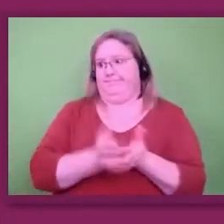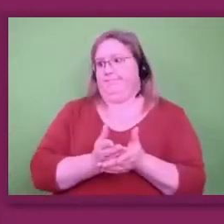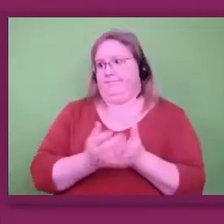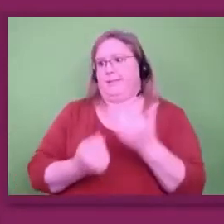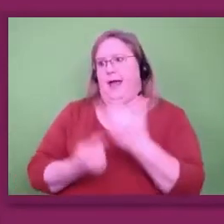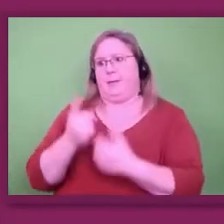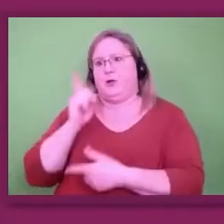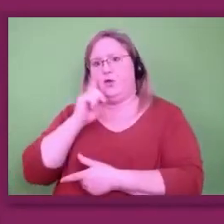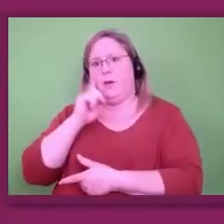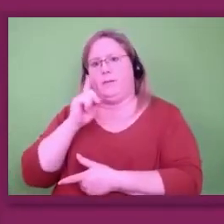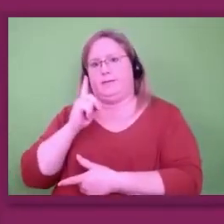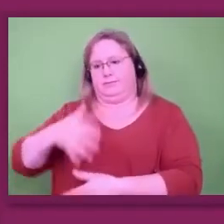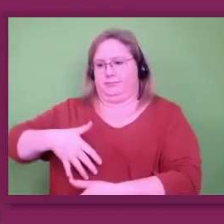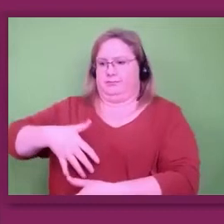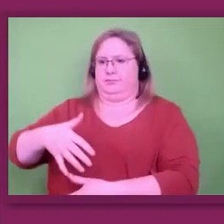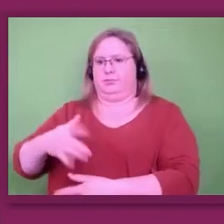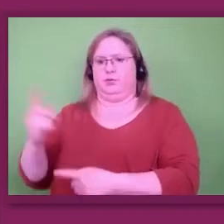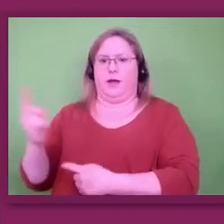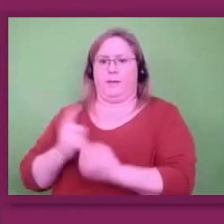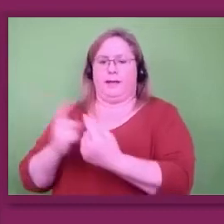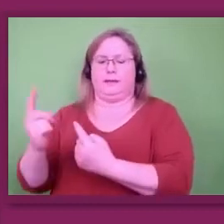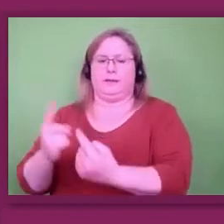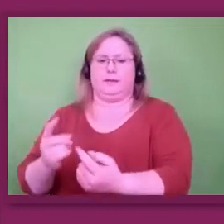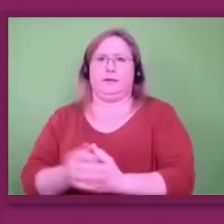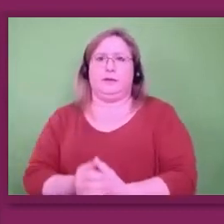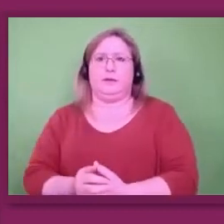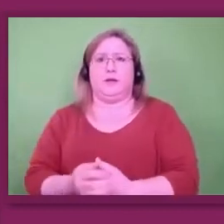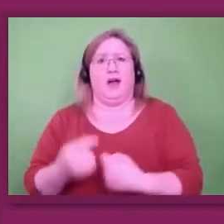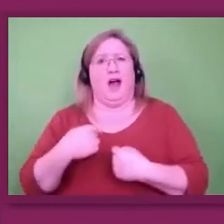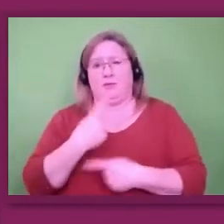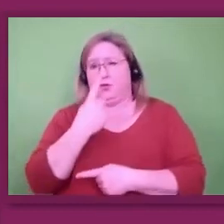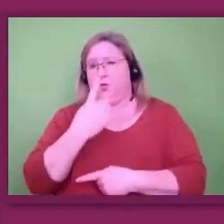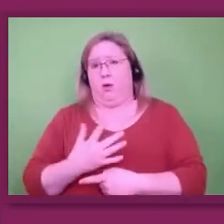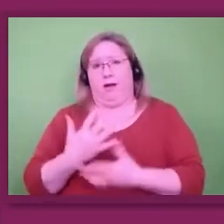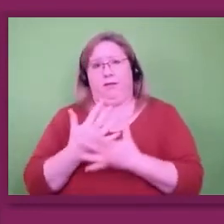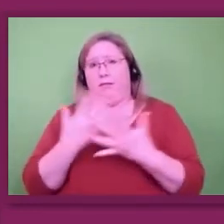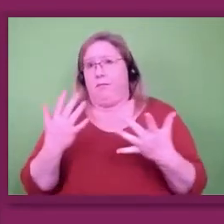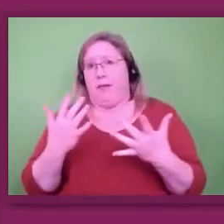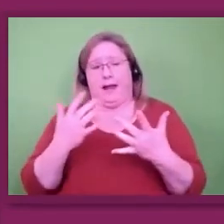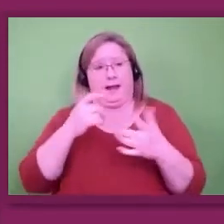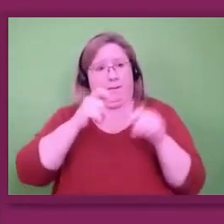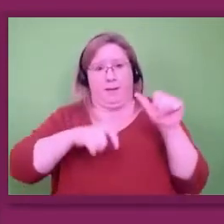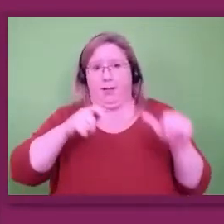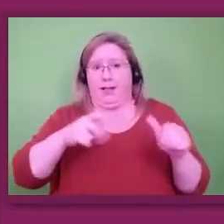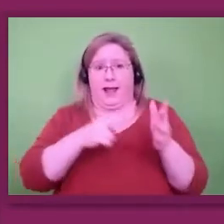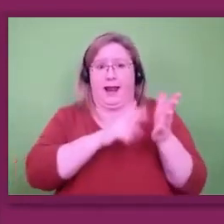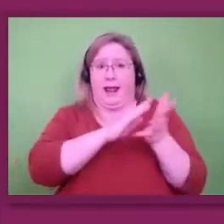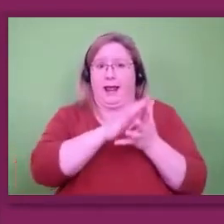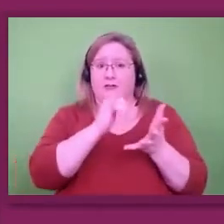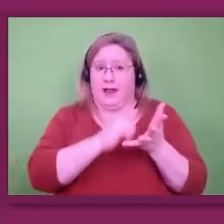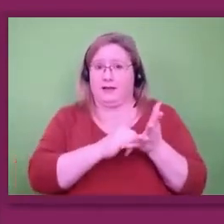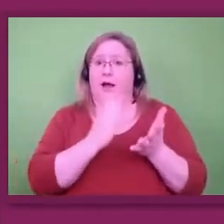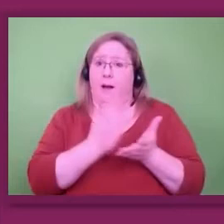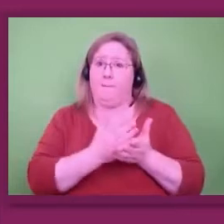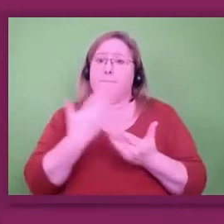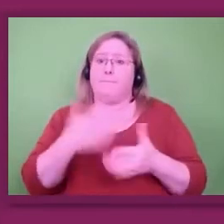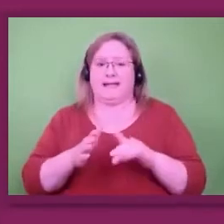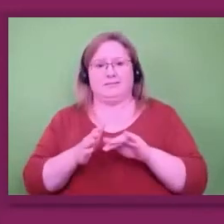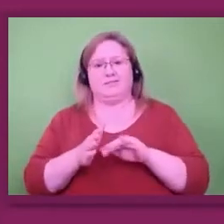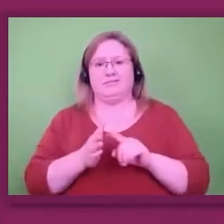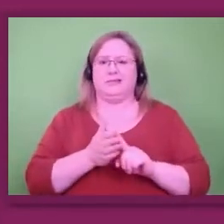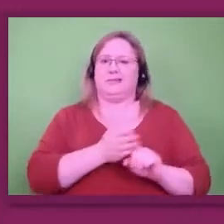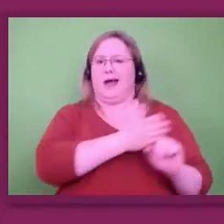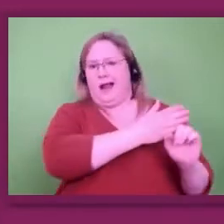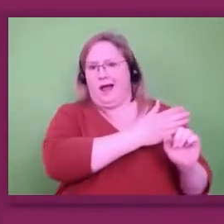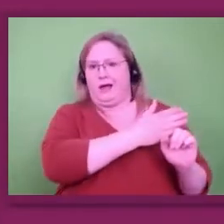services. I am one of many individuals in the NHS who have been sidelined. I've been isolated, and I've